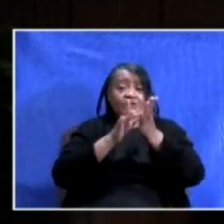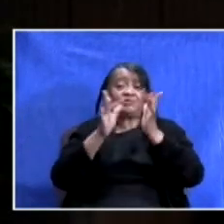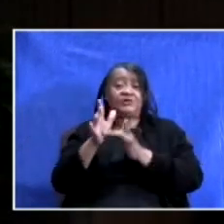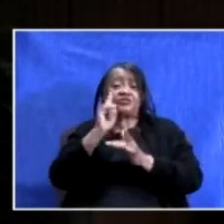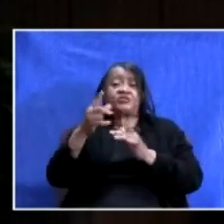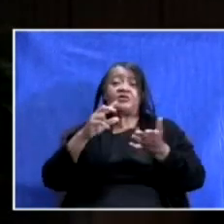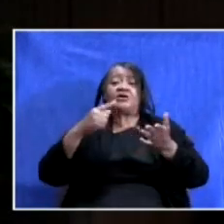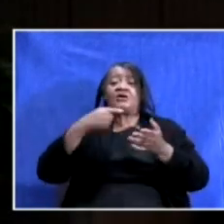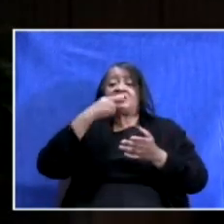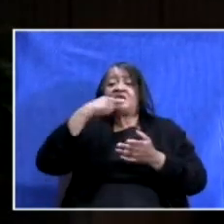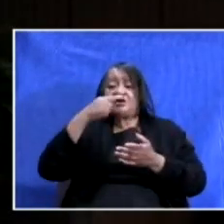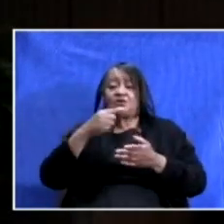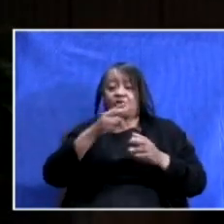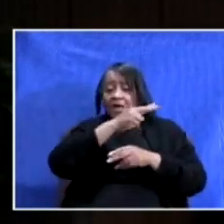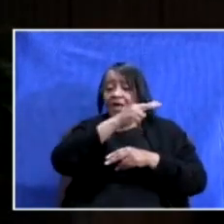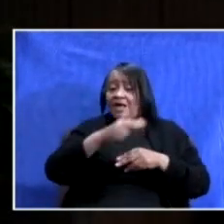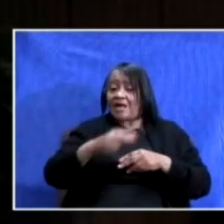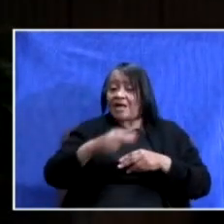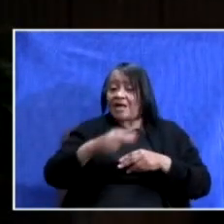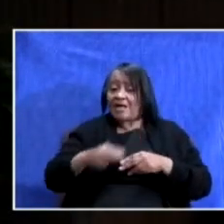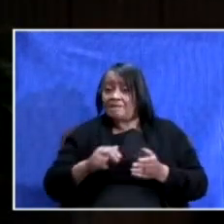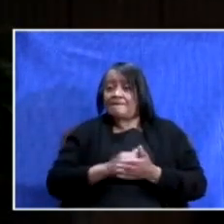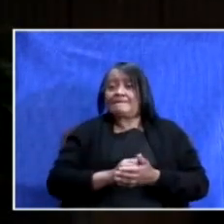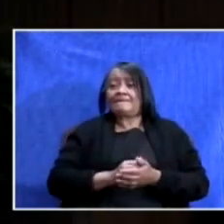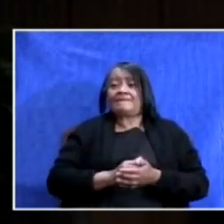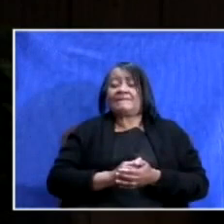only mentioned hell